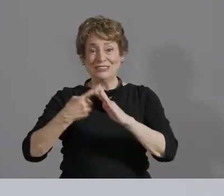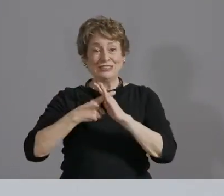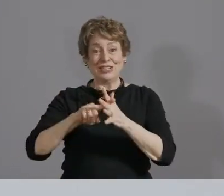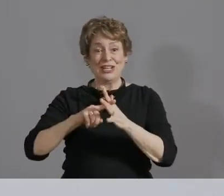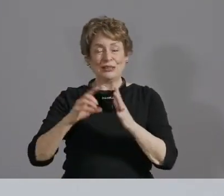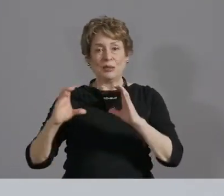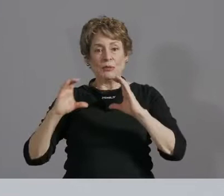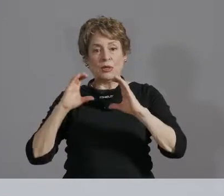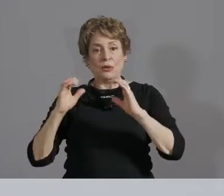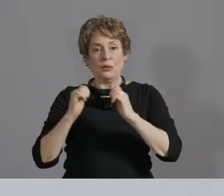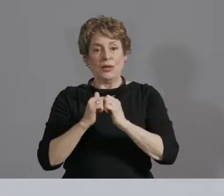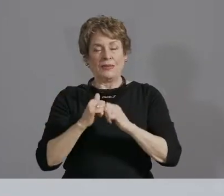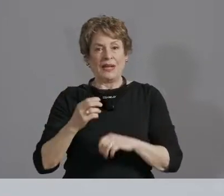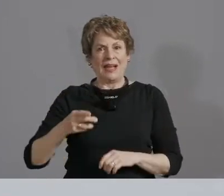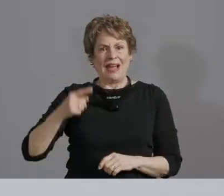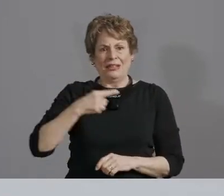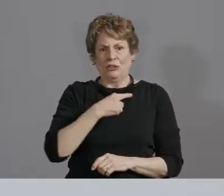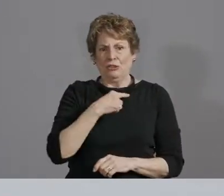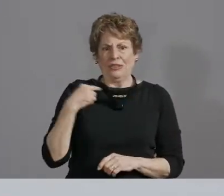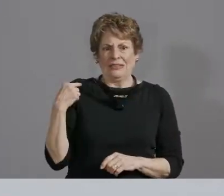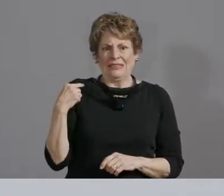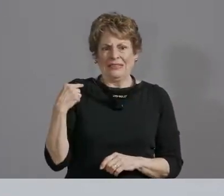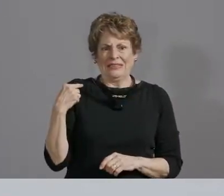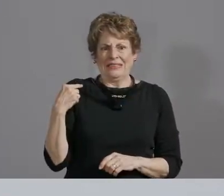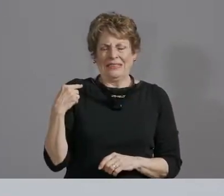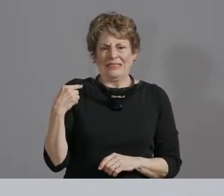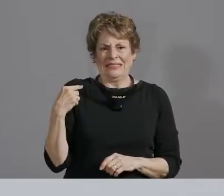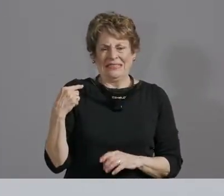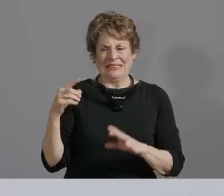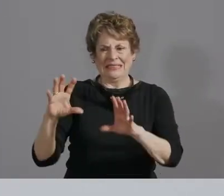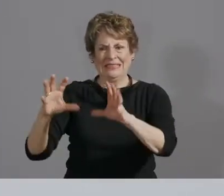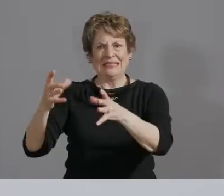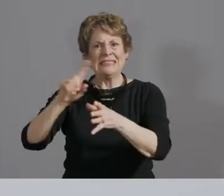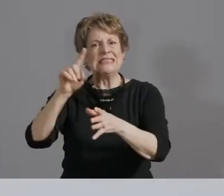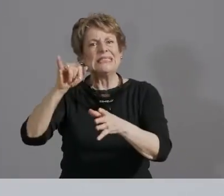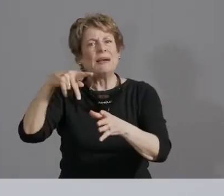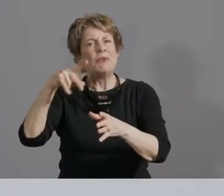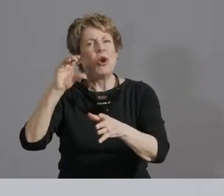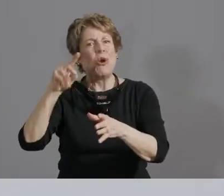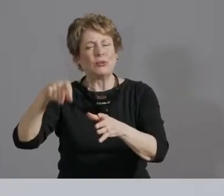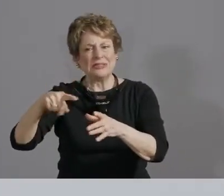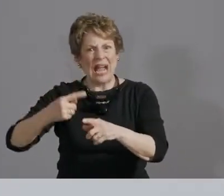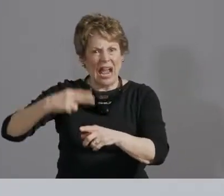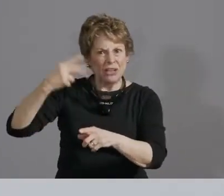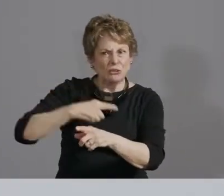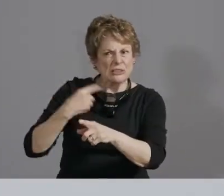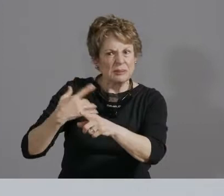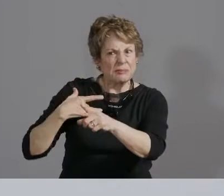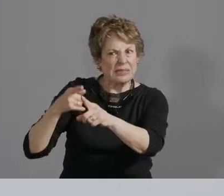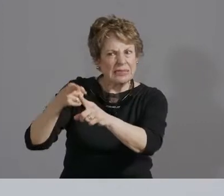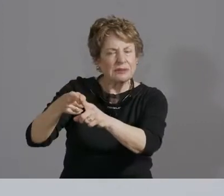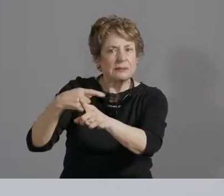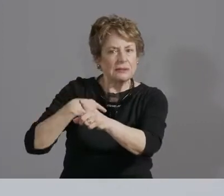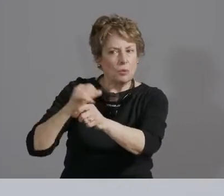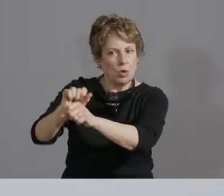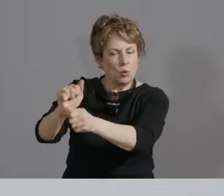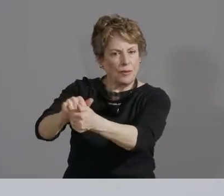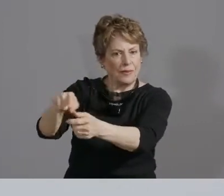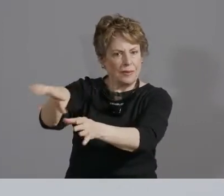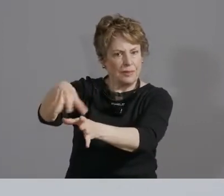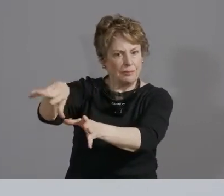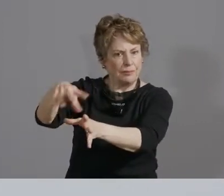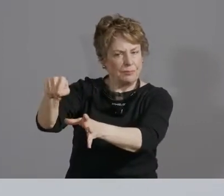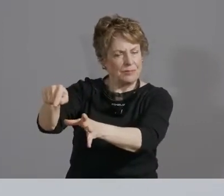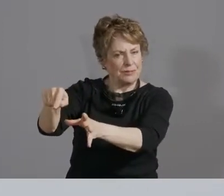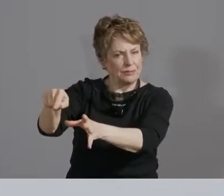with our local public health departments to make sure that we are messaging messages that are culturally competent,